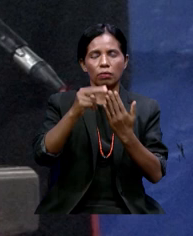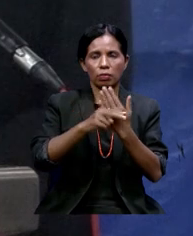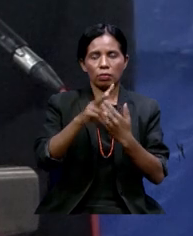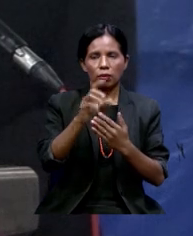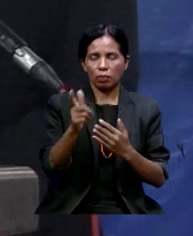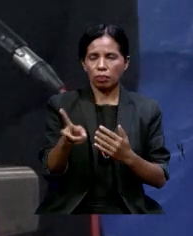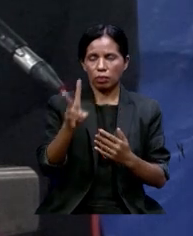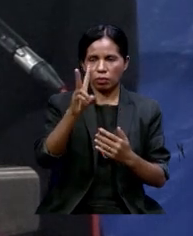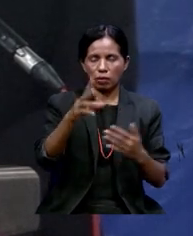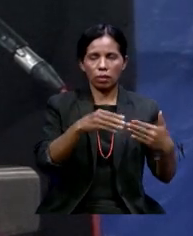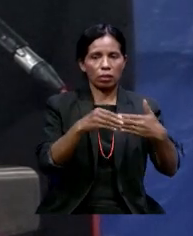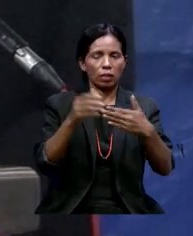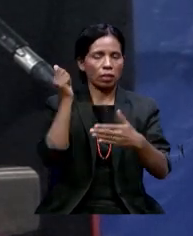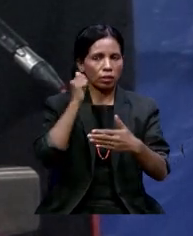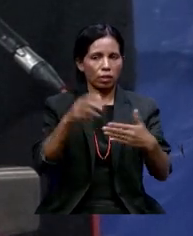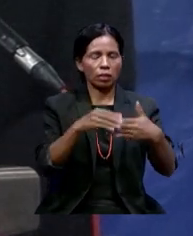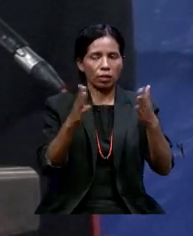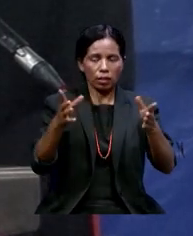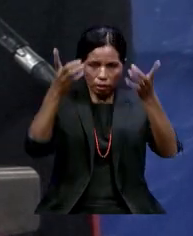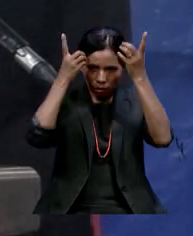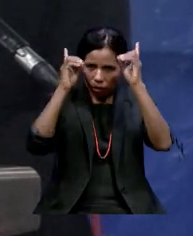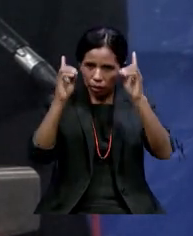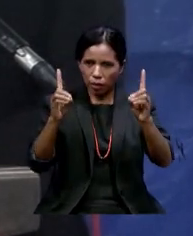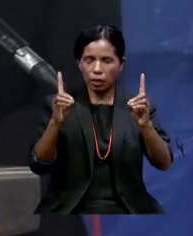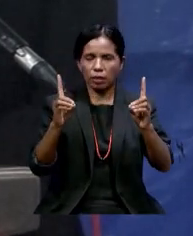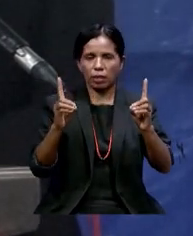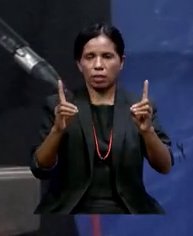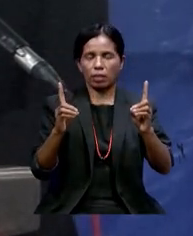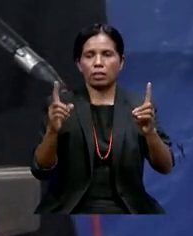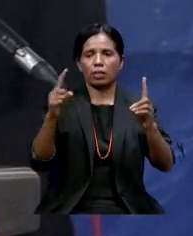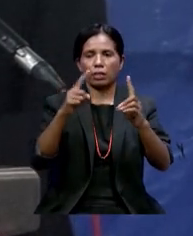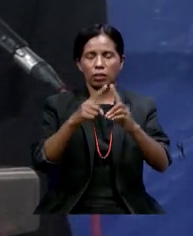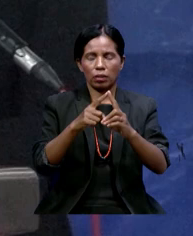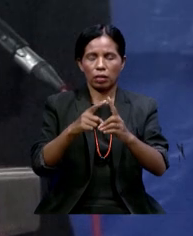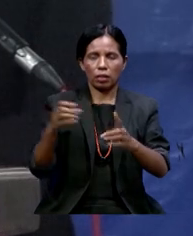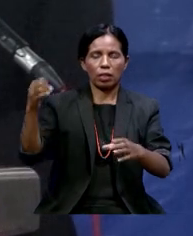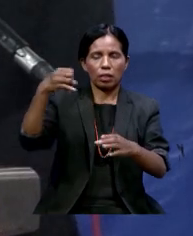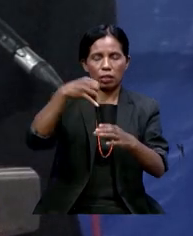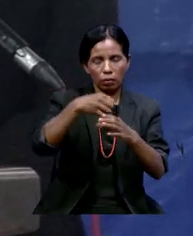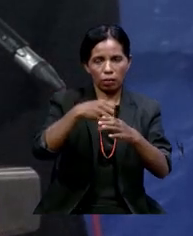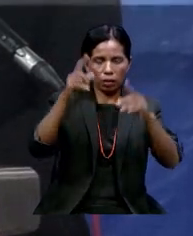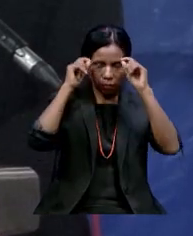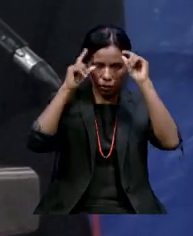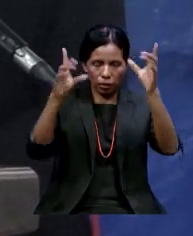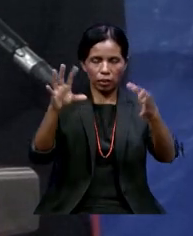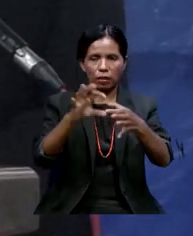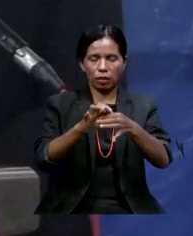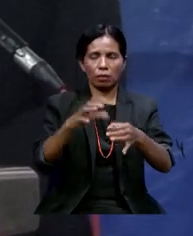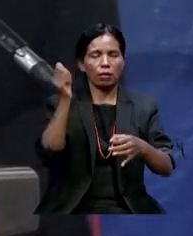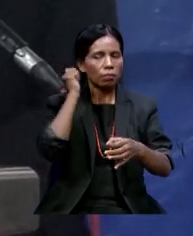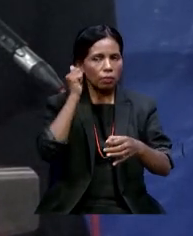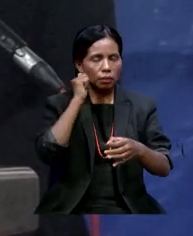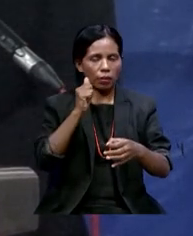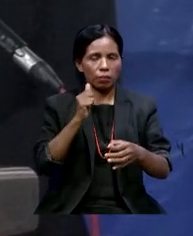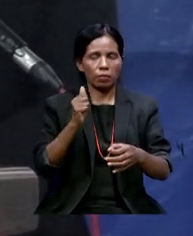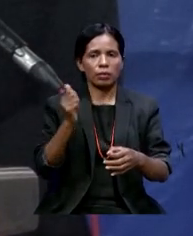leaders decided to admit Timor-Leste as the 11th member of